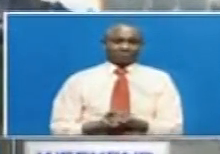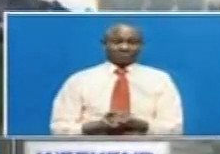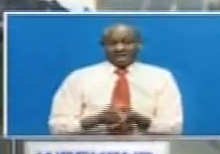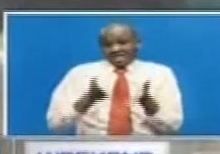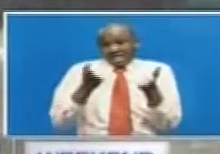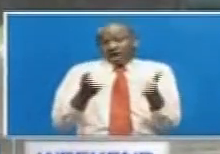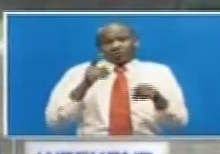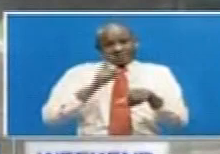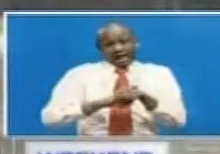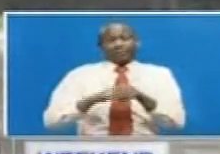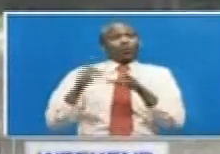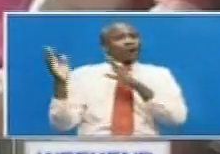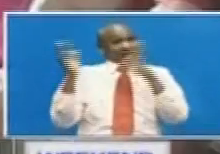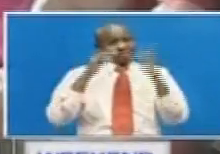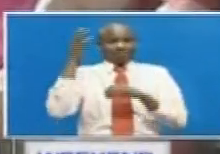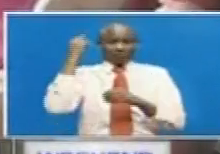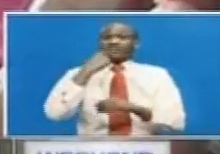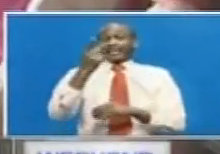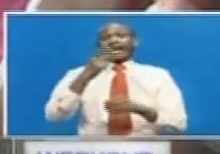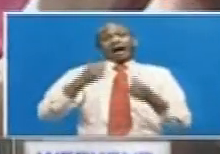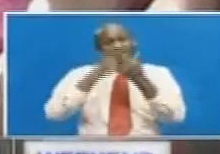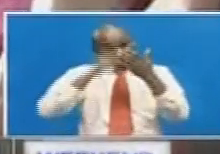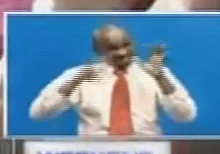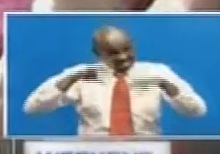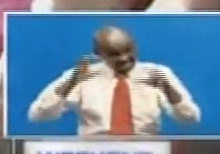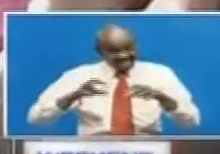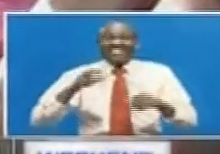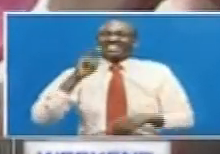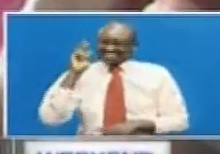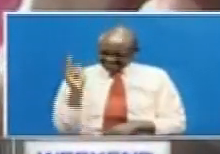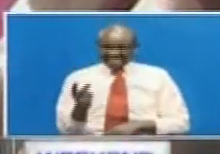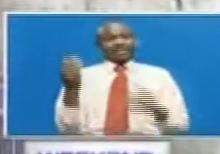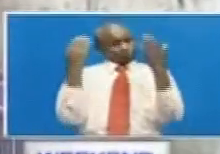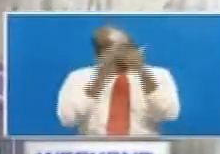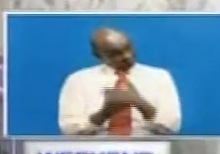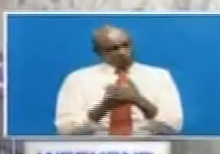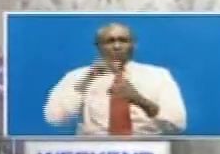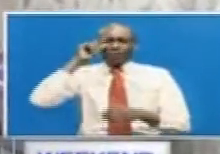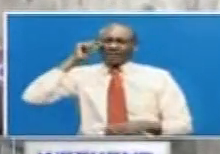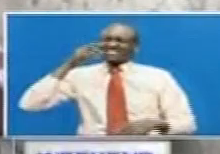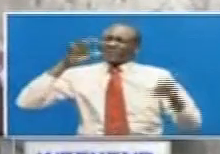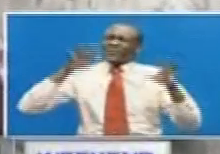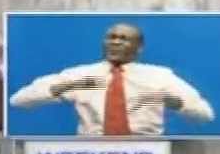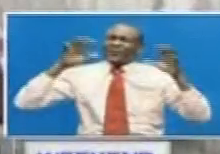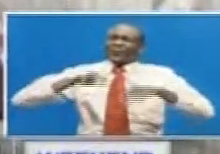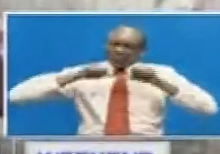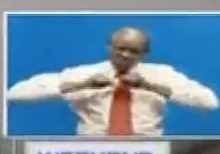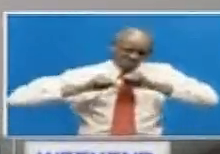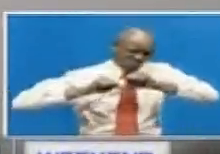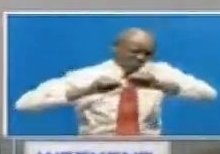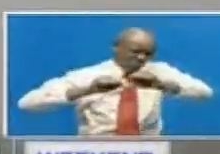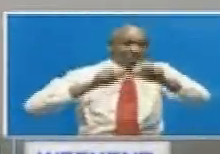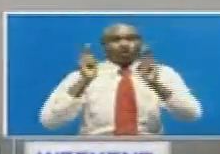Just as the weatherman had predicted, for the second night, the city of Mombasa experienced higher than normal